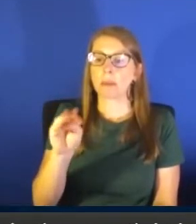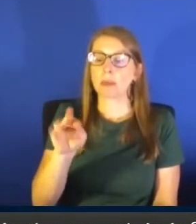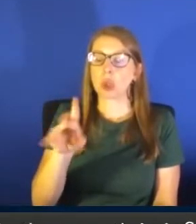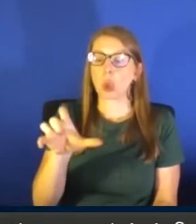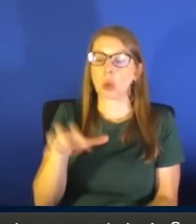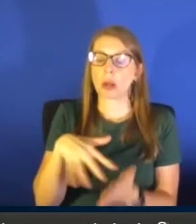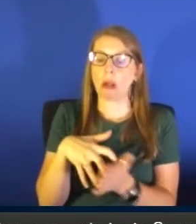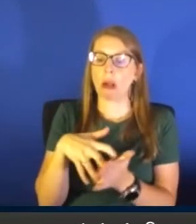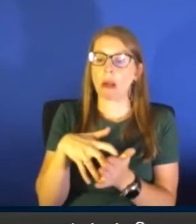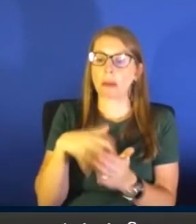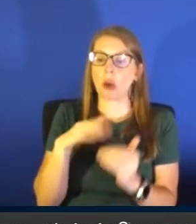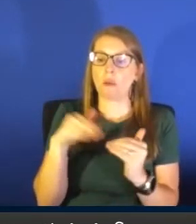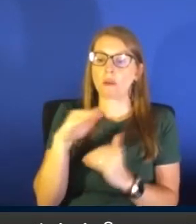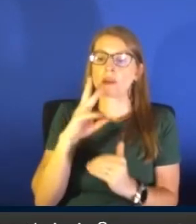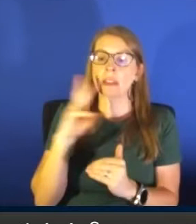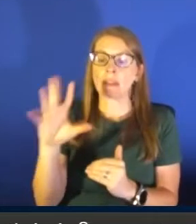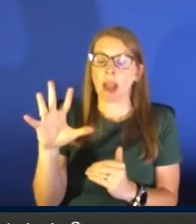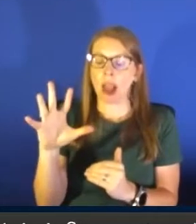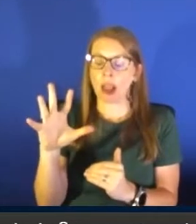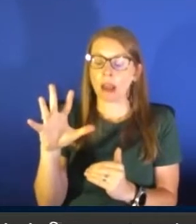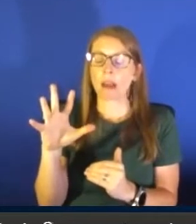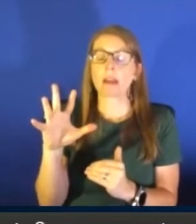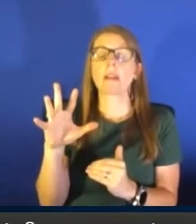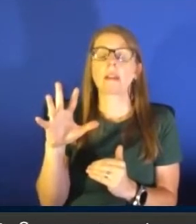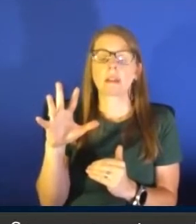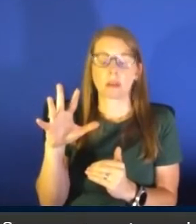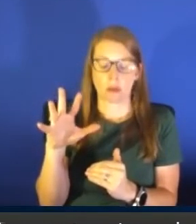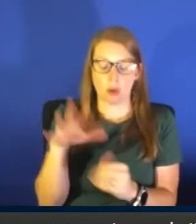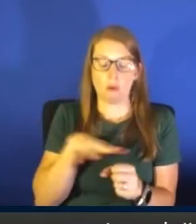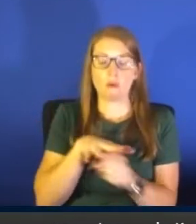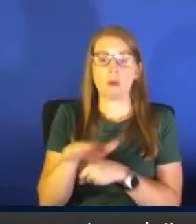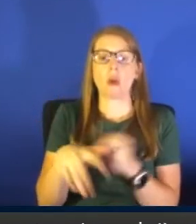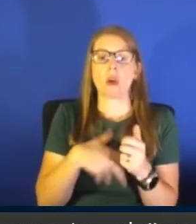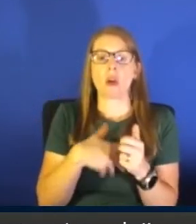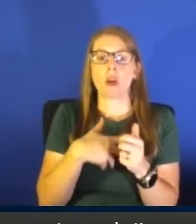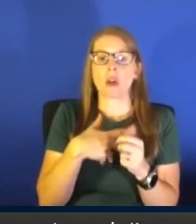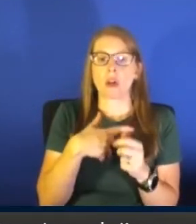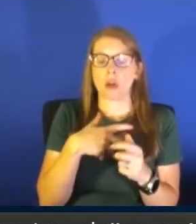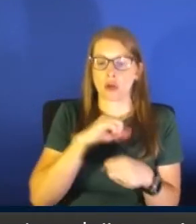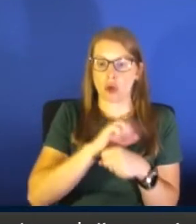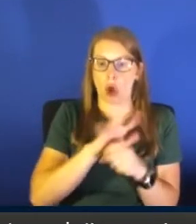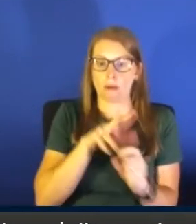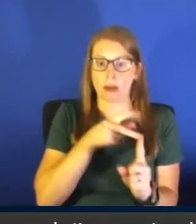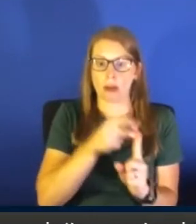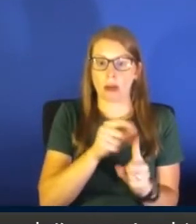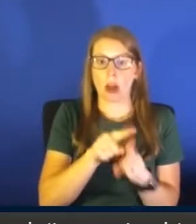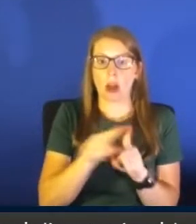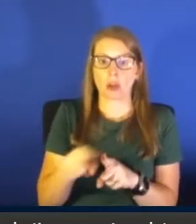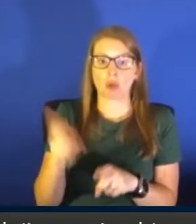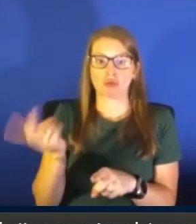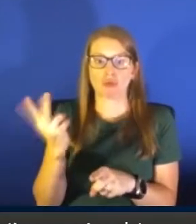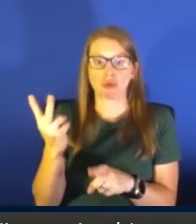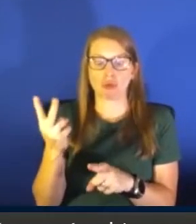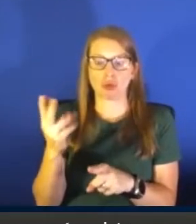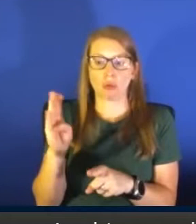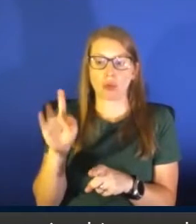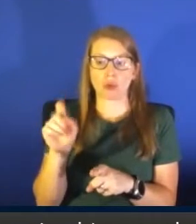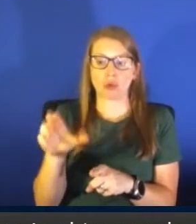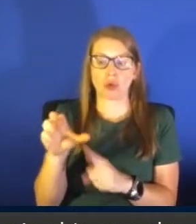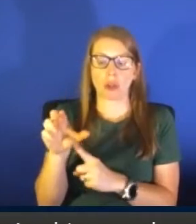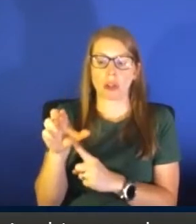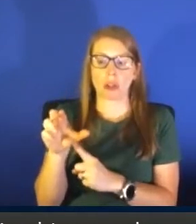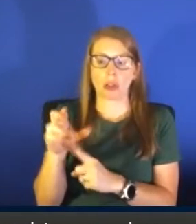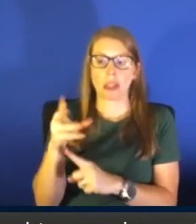over 65 and have had the full COVID series plus 2 boosters, once the second booster is at the 6-month mark,